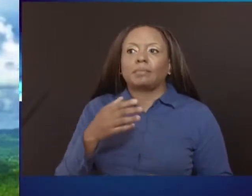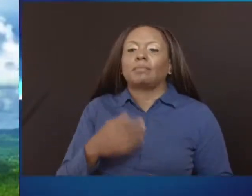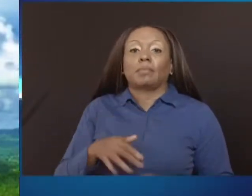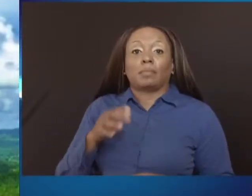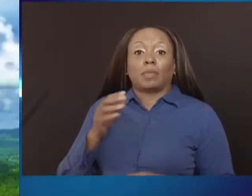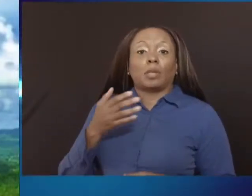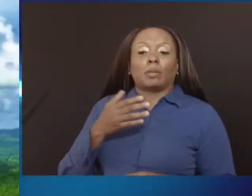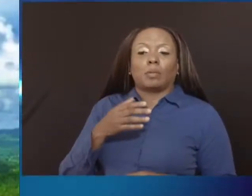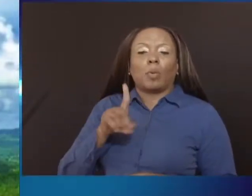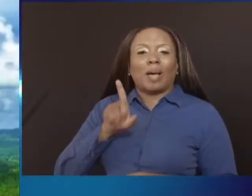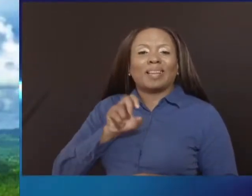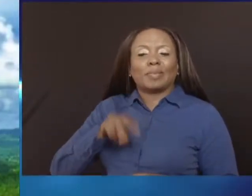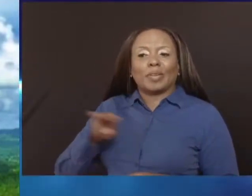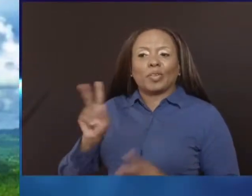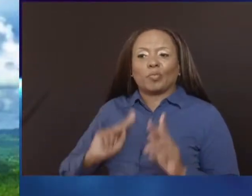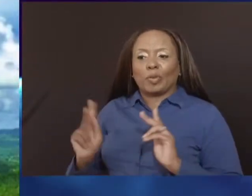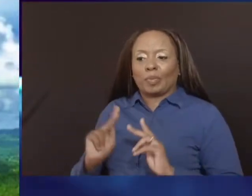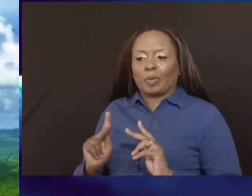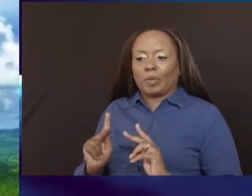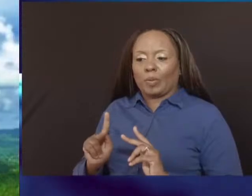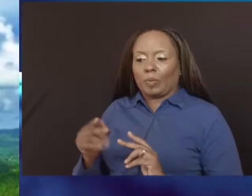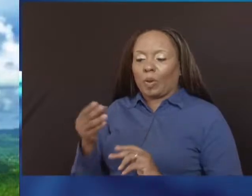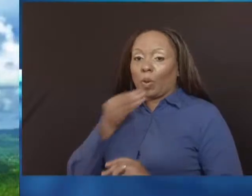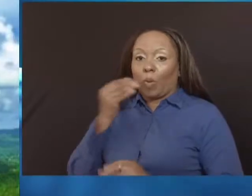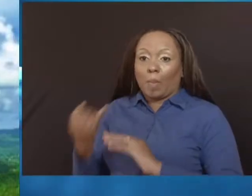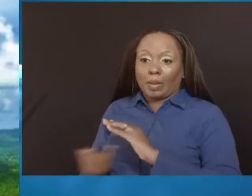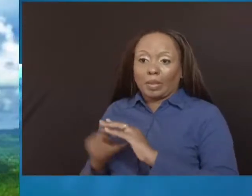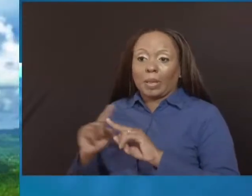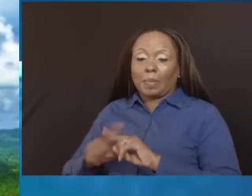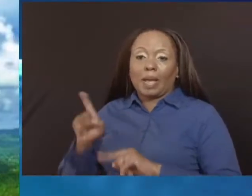a further approximately